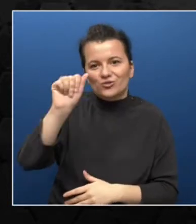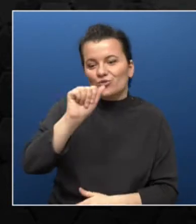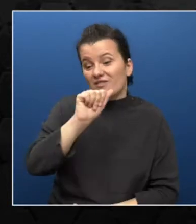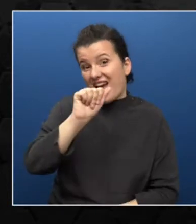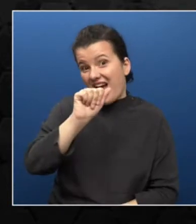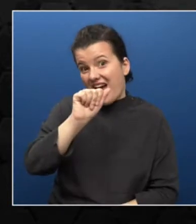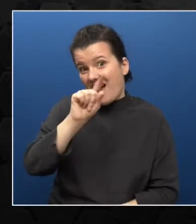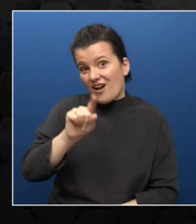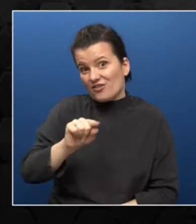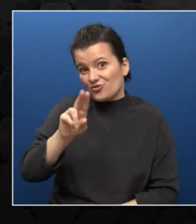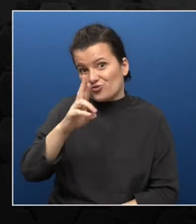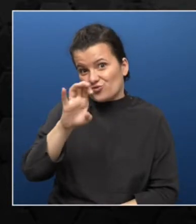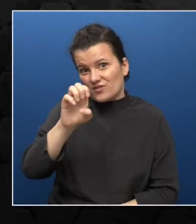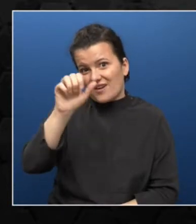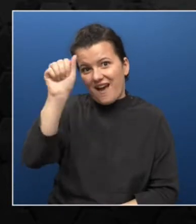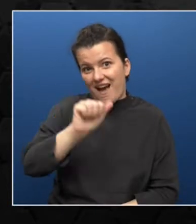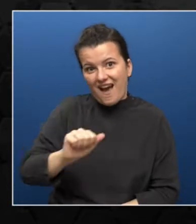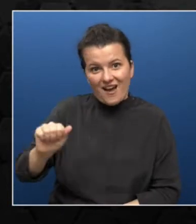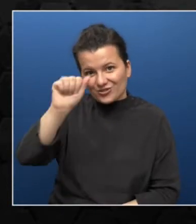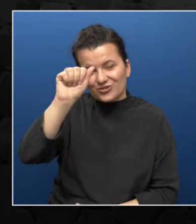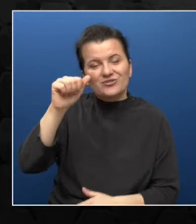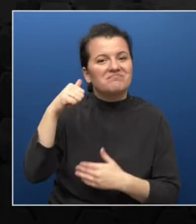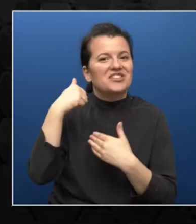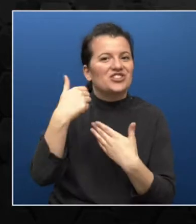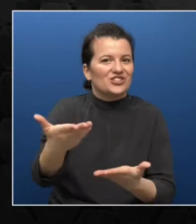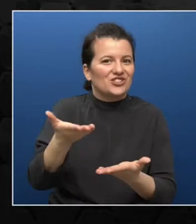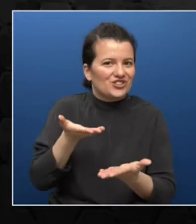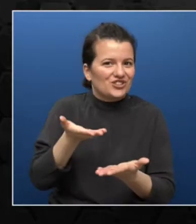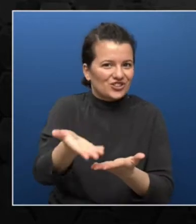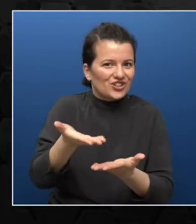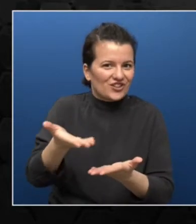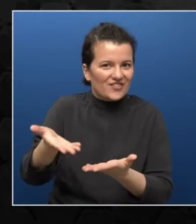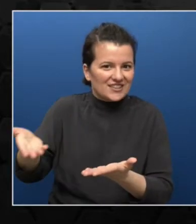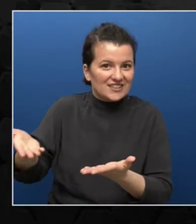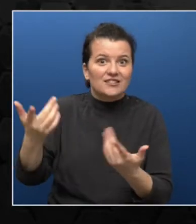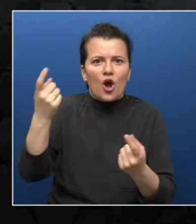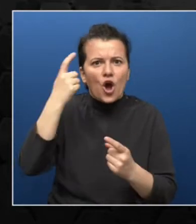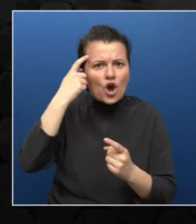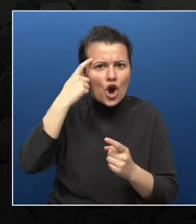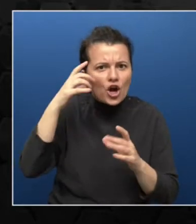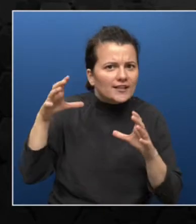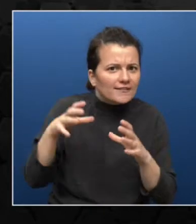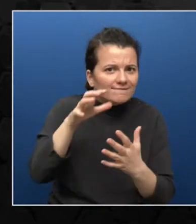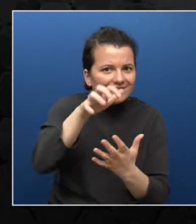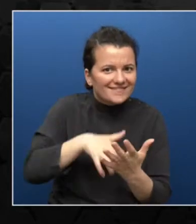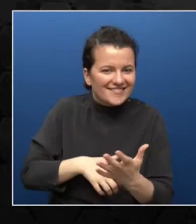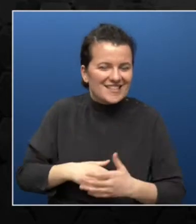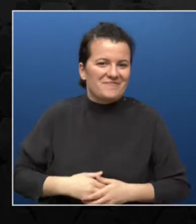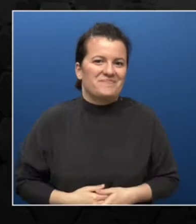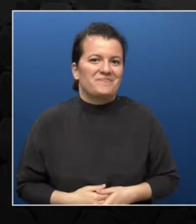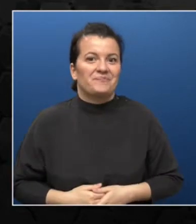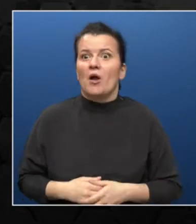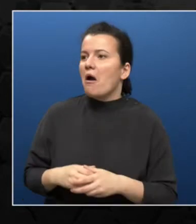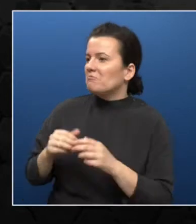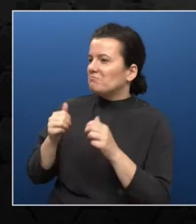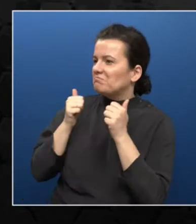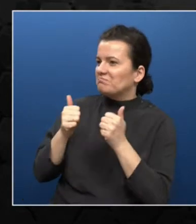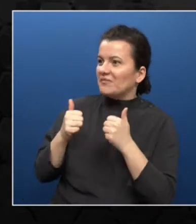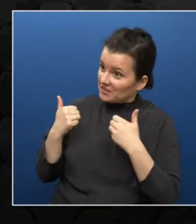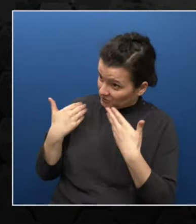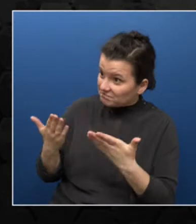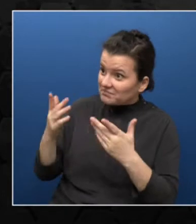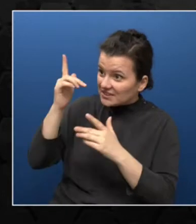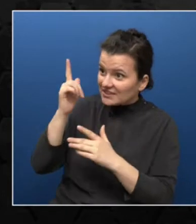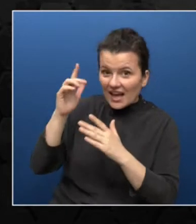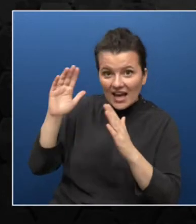using. I totally agree on that. So shall we go and start with your session then? Yeah, sure. Yes, Okay, good definitely.